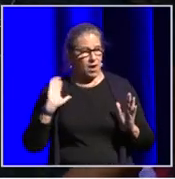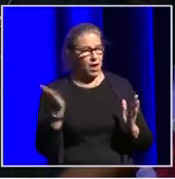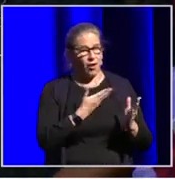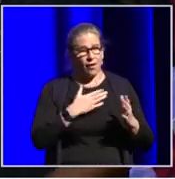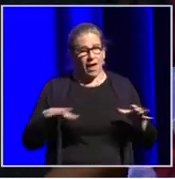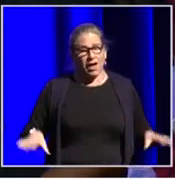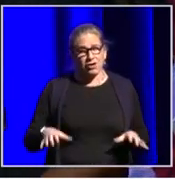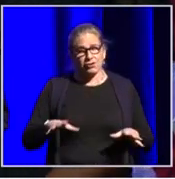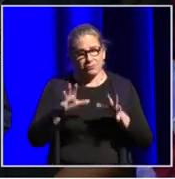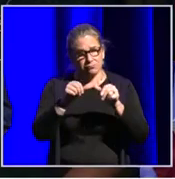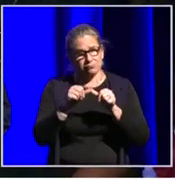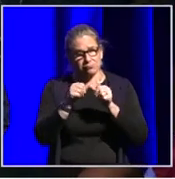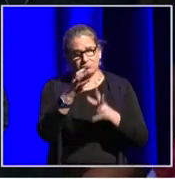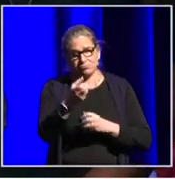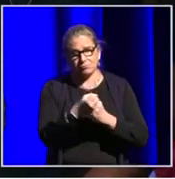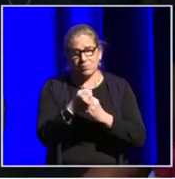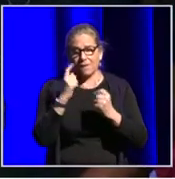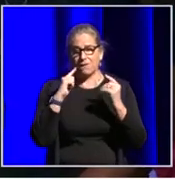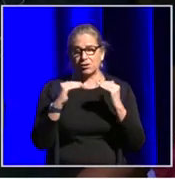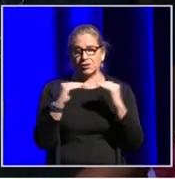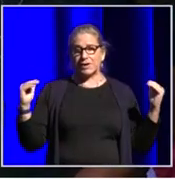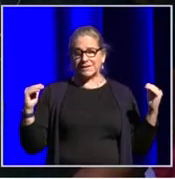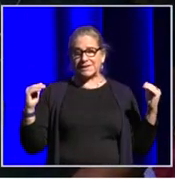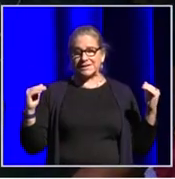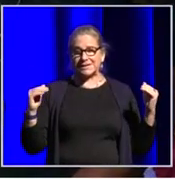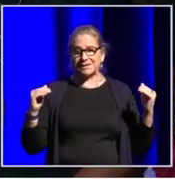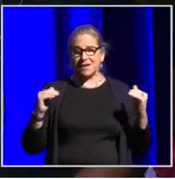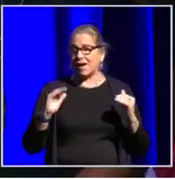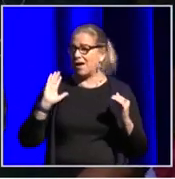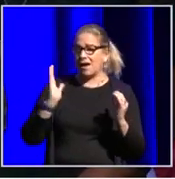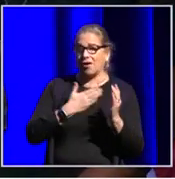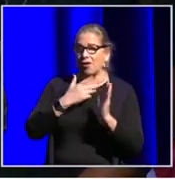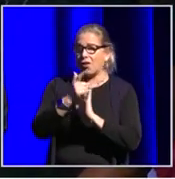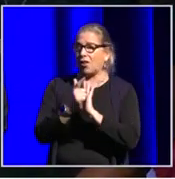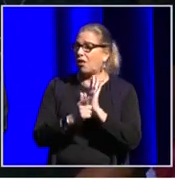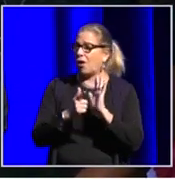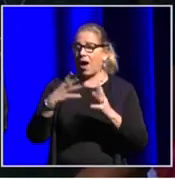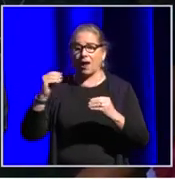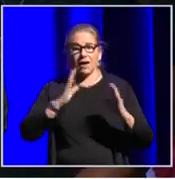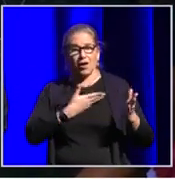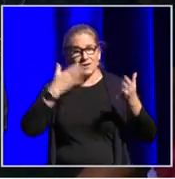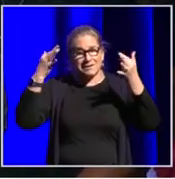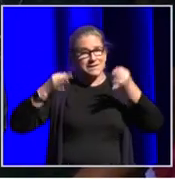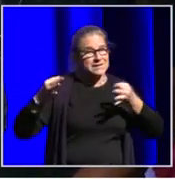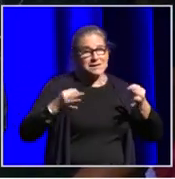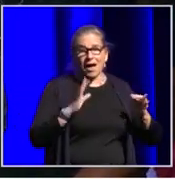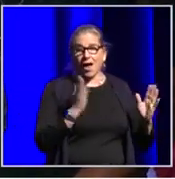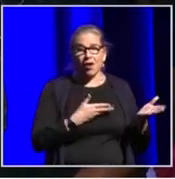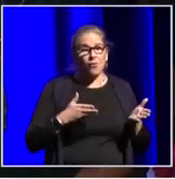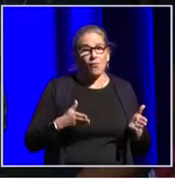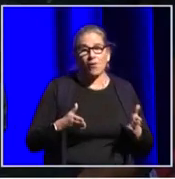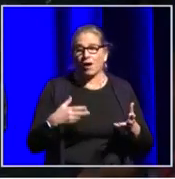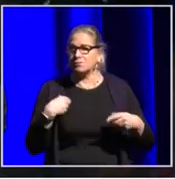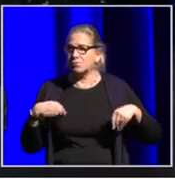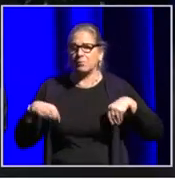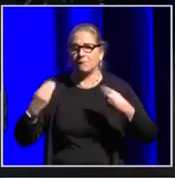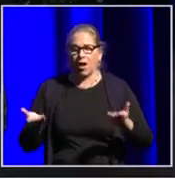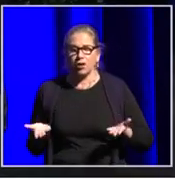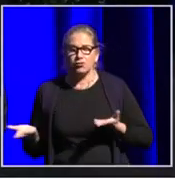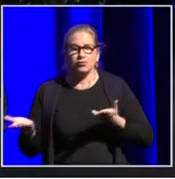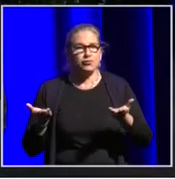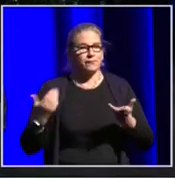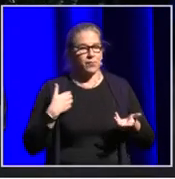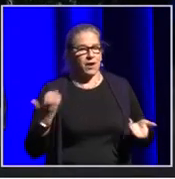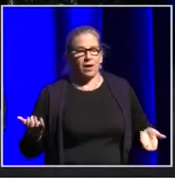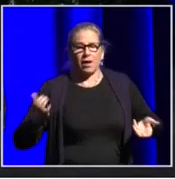just thoughts, our just decisions, our just way of being, our just way of serving, our just way of collaborating, that you